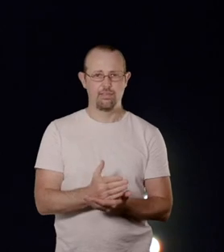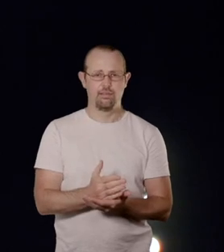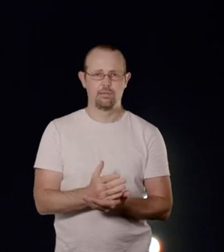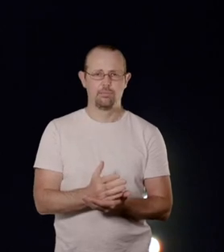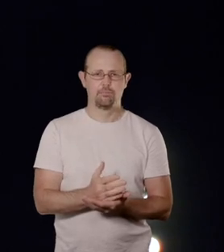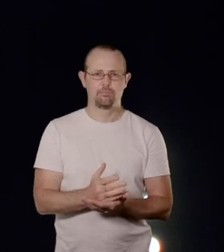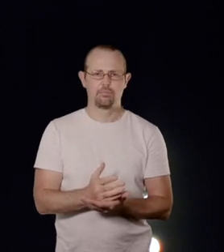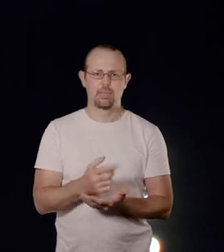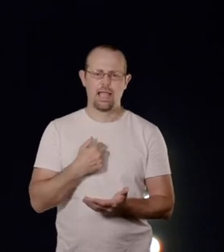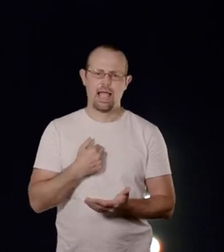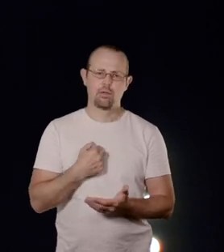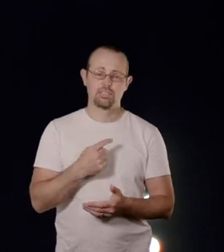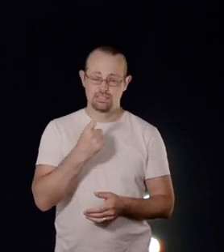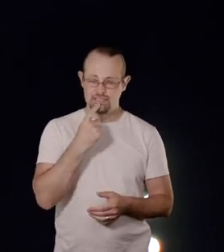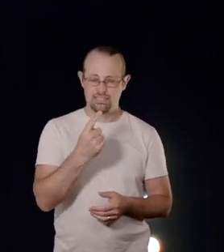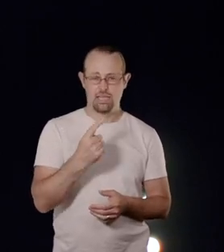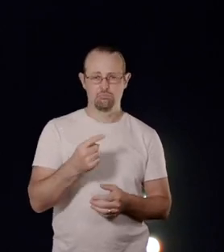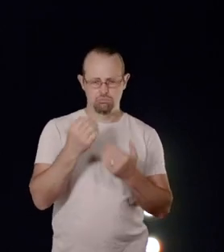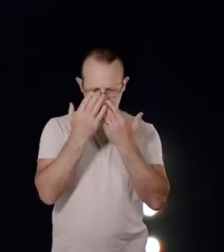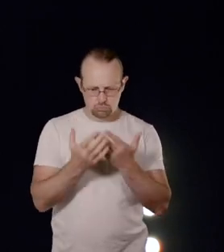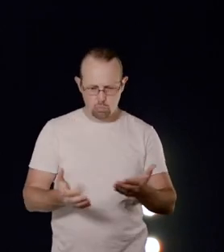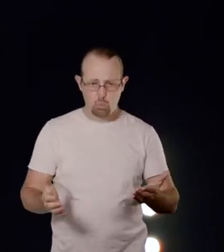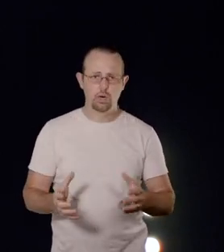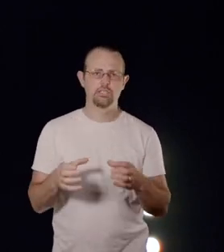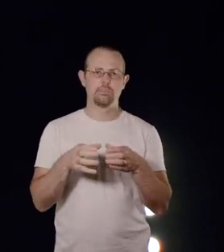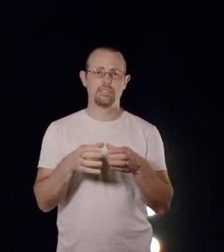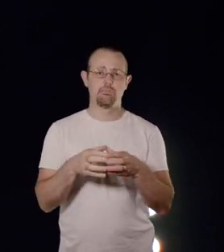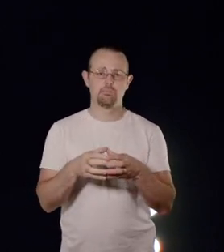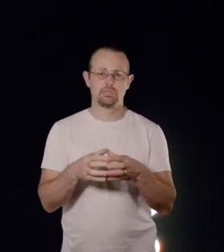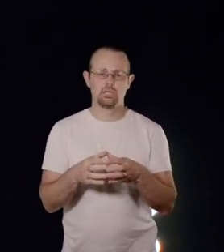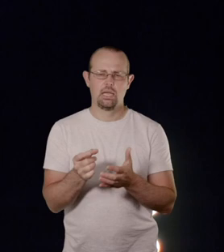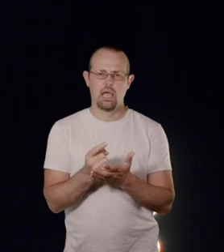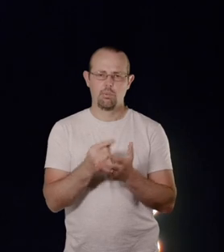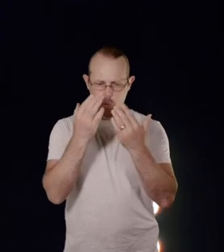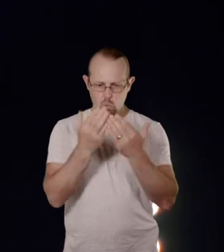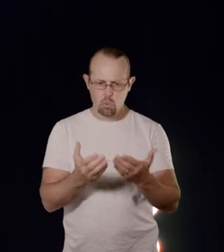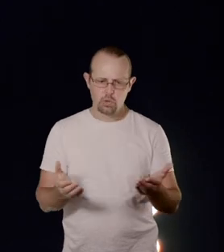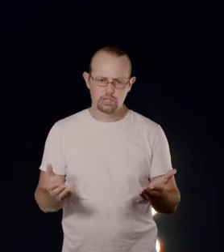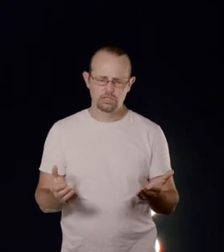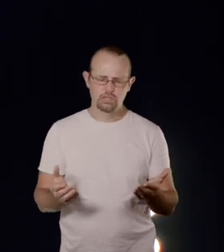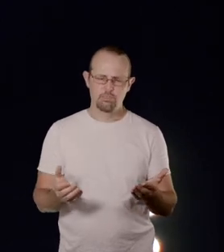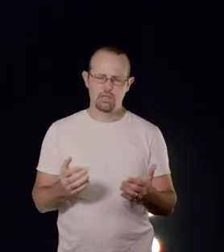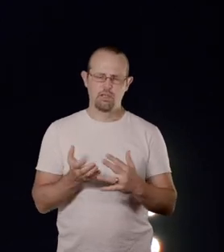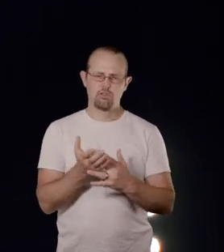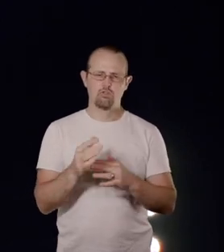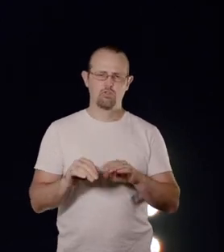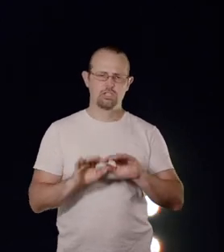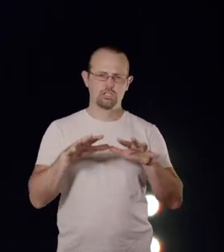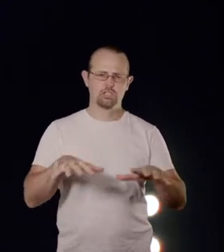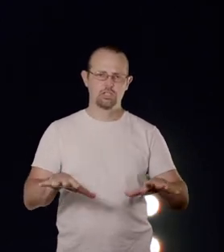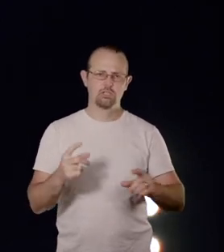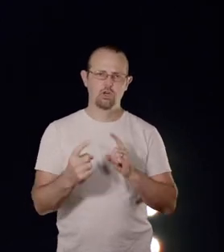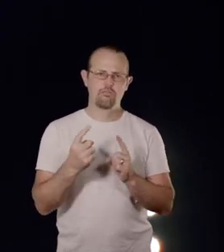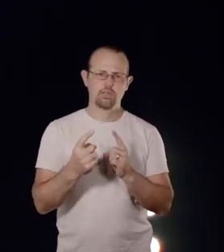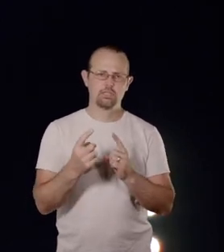teams through the Surge conference about worship. And one thing I've noticed that we often say in our teams, we need a